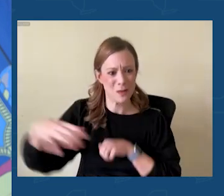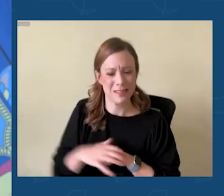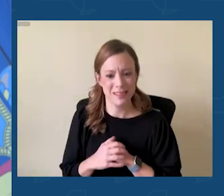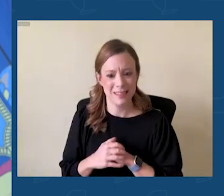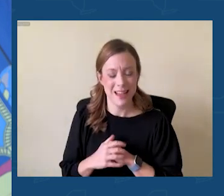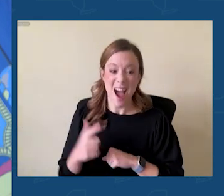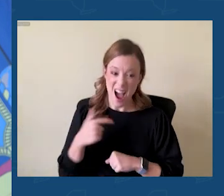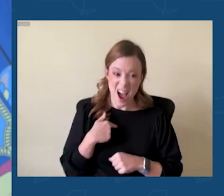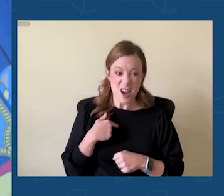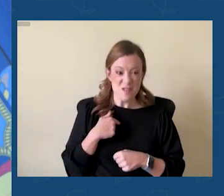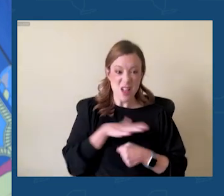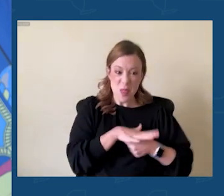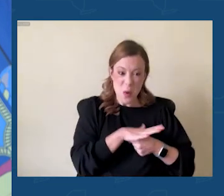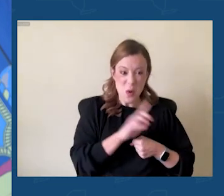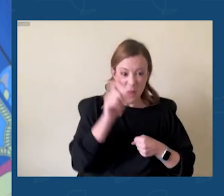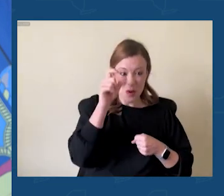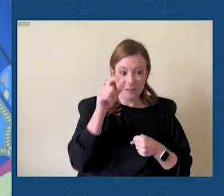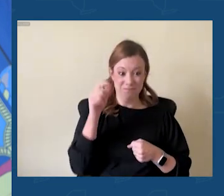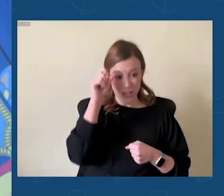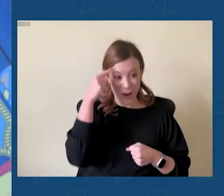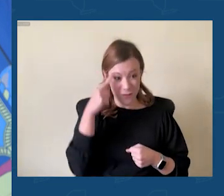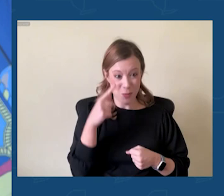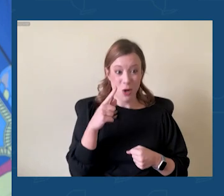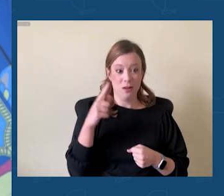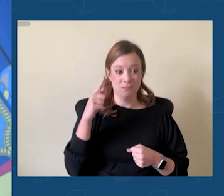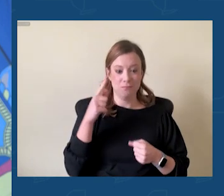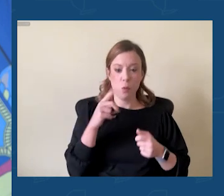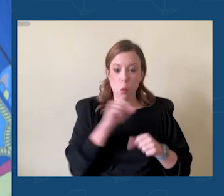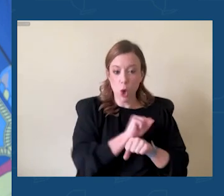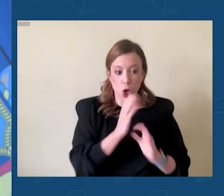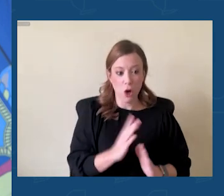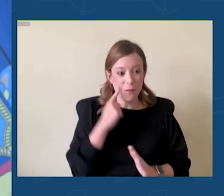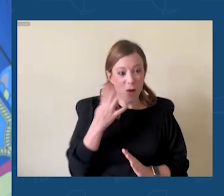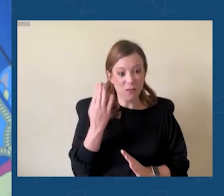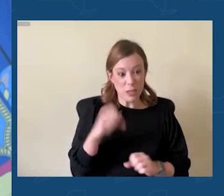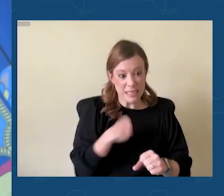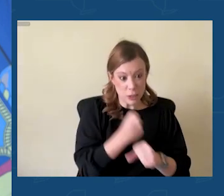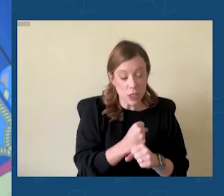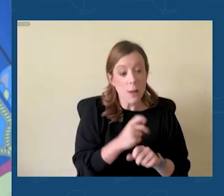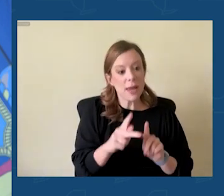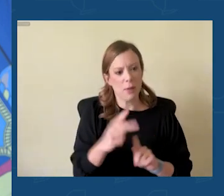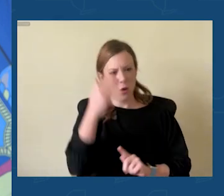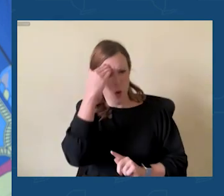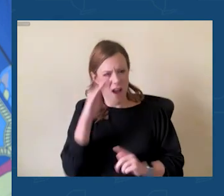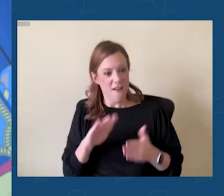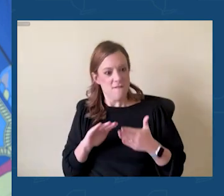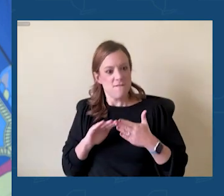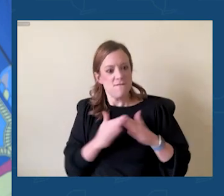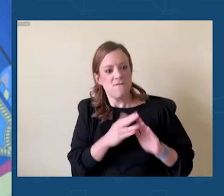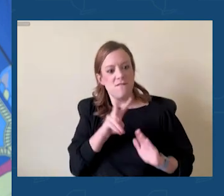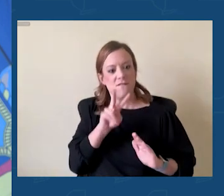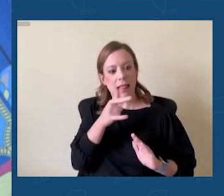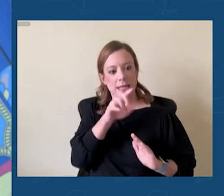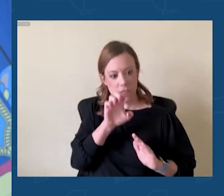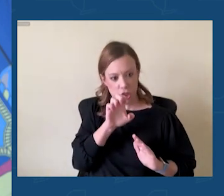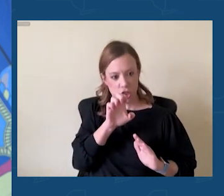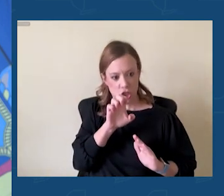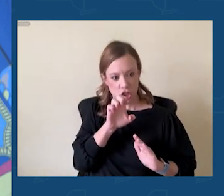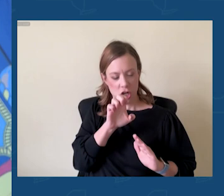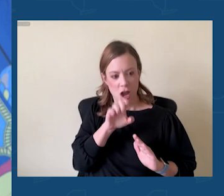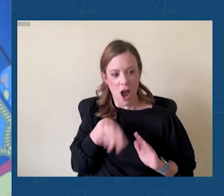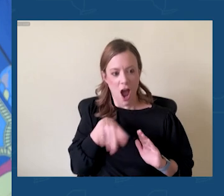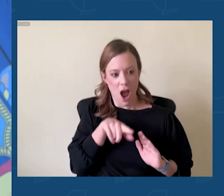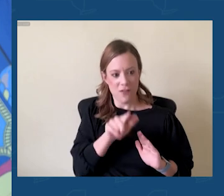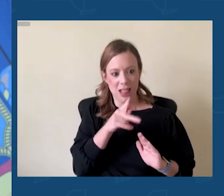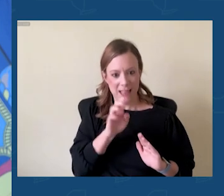get confused with the village of Lake George and the town of Lake George. I'm from the village of Hamburg and served on the town